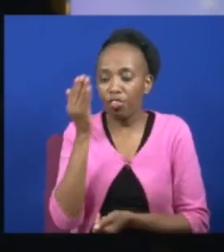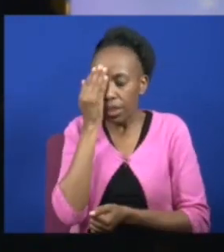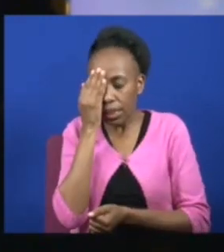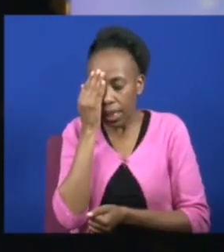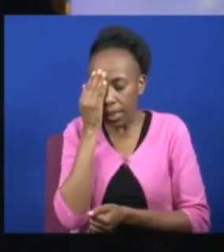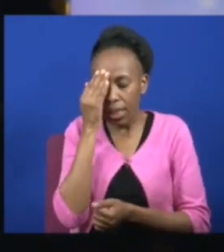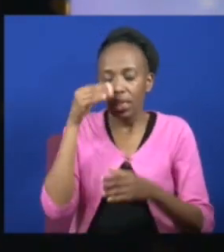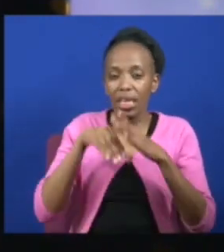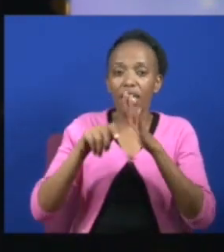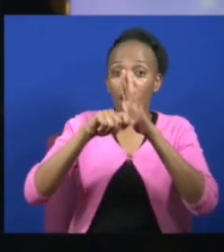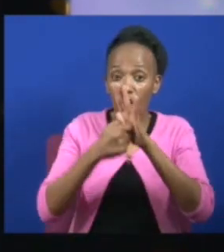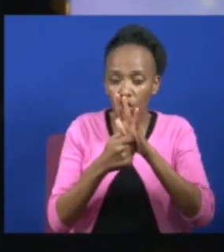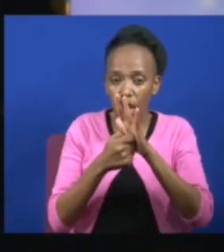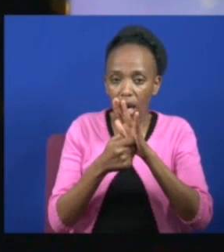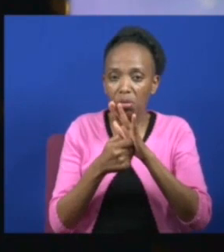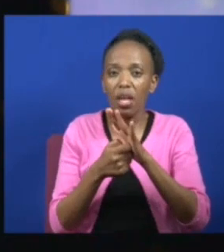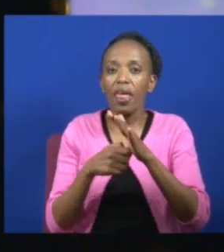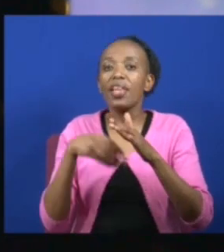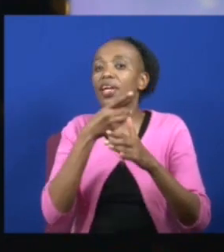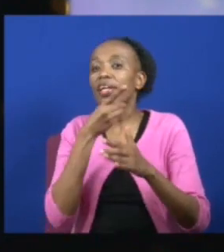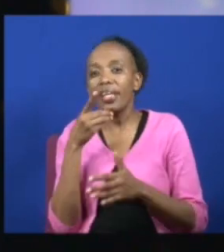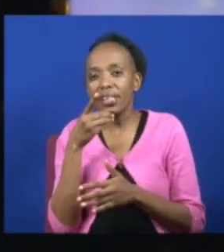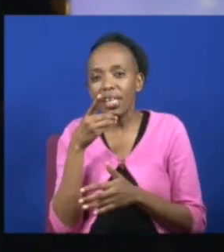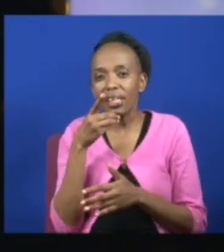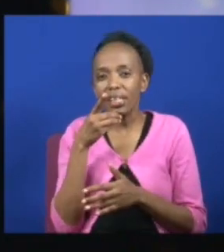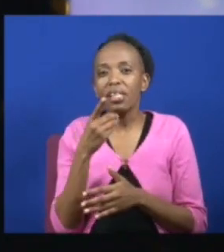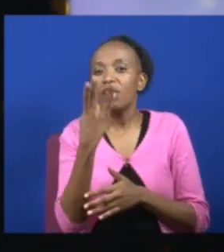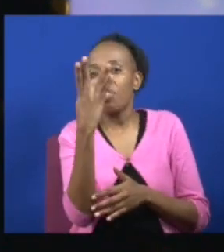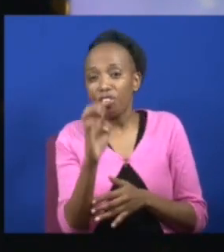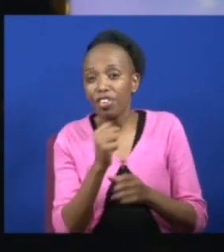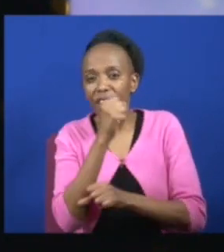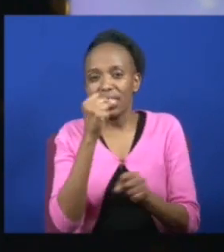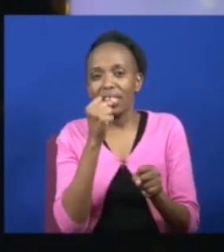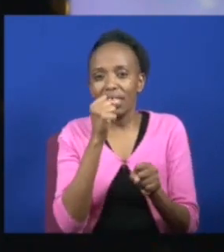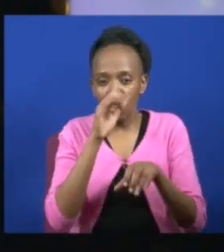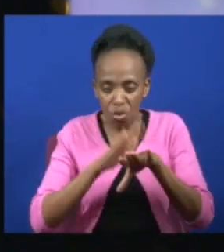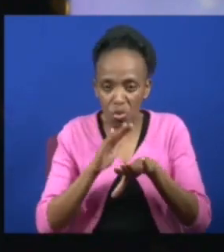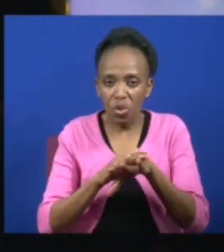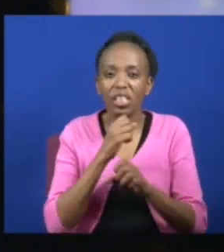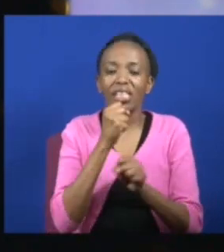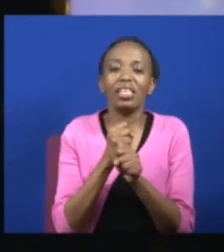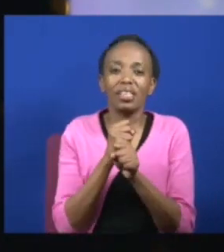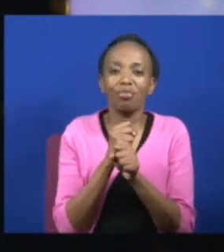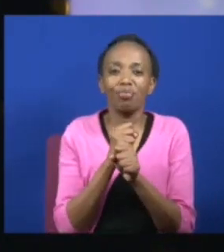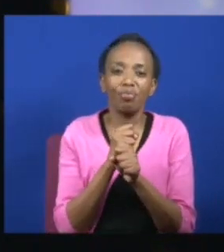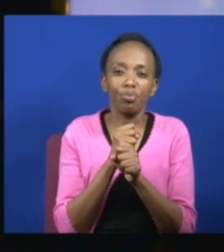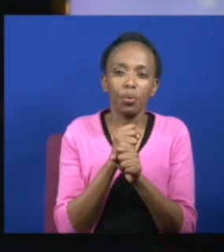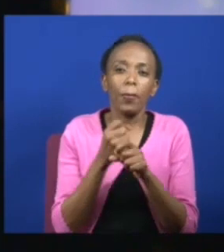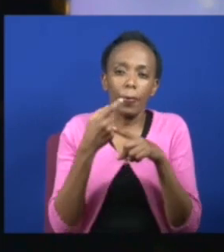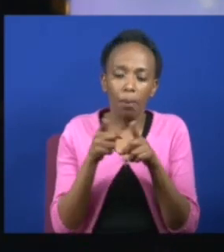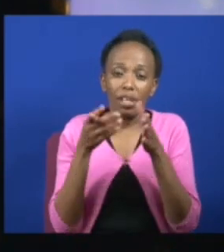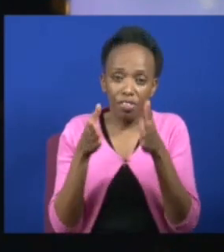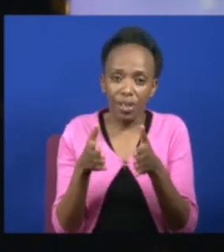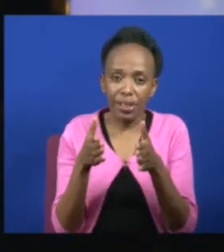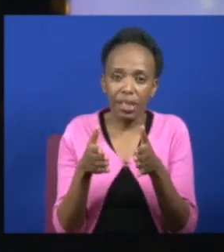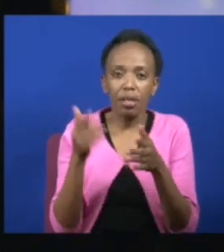Israel were in a lockdown of sorts in the wilderness for 40 good years. But for